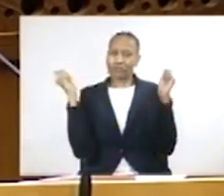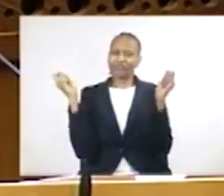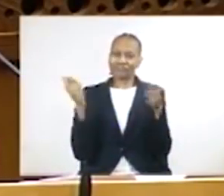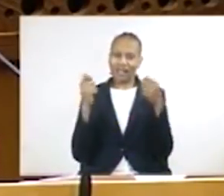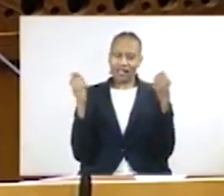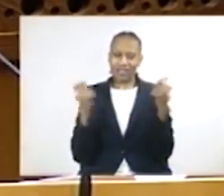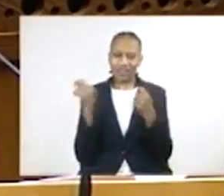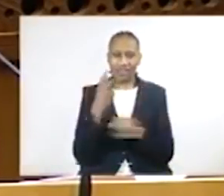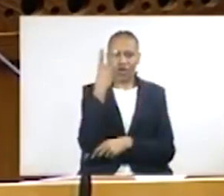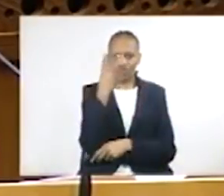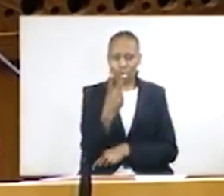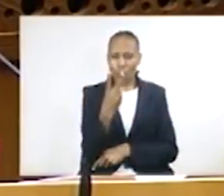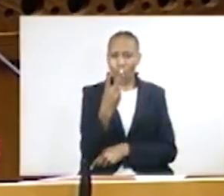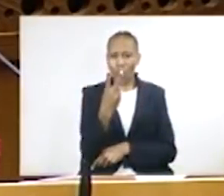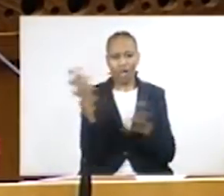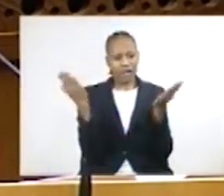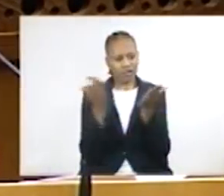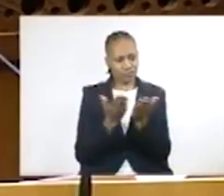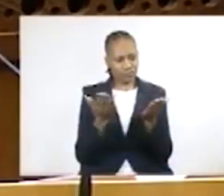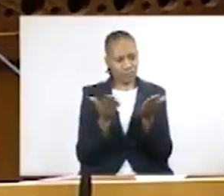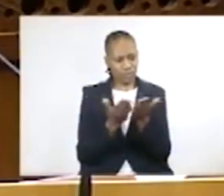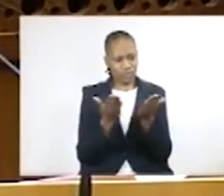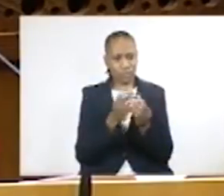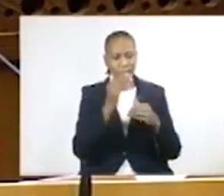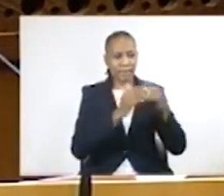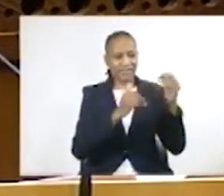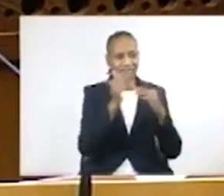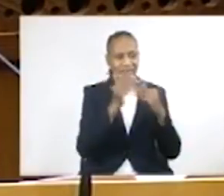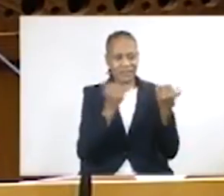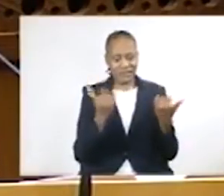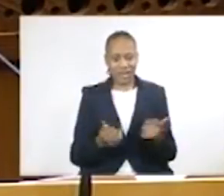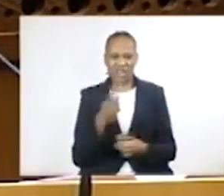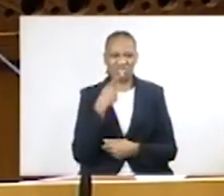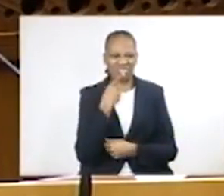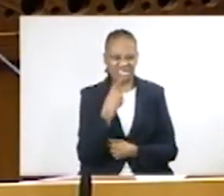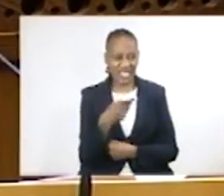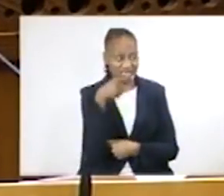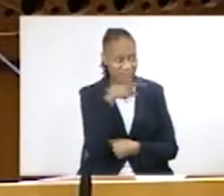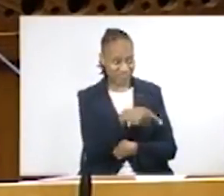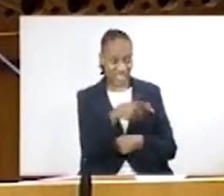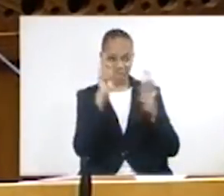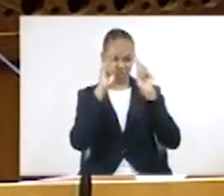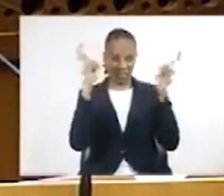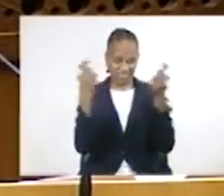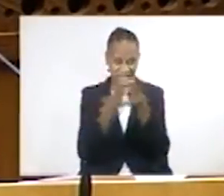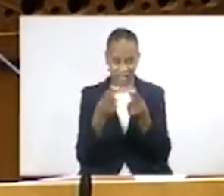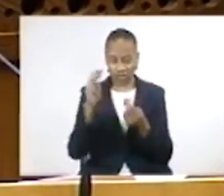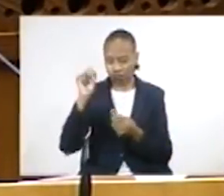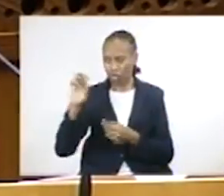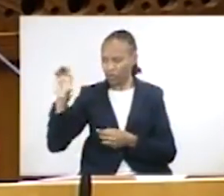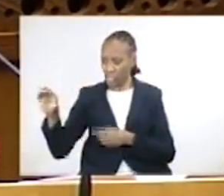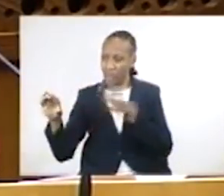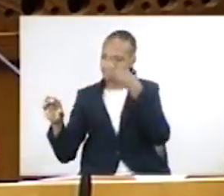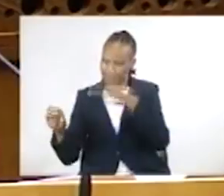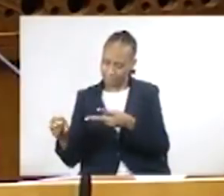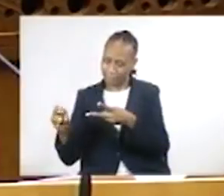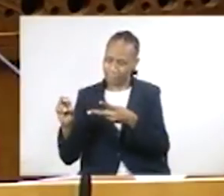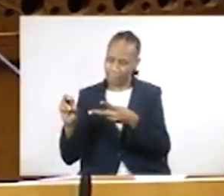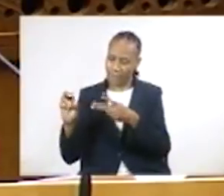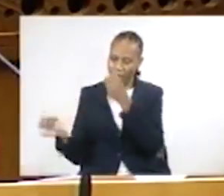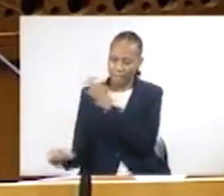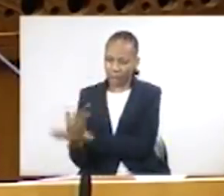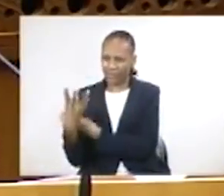economy. You must be prepared, Mr. President, to protect local industries